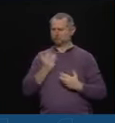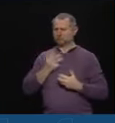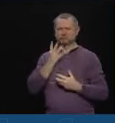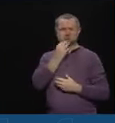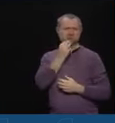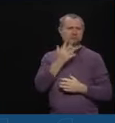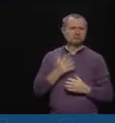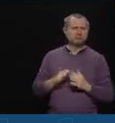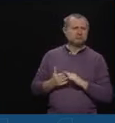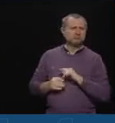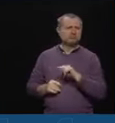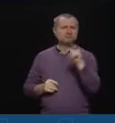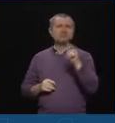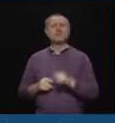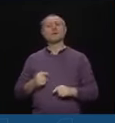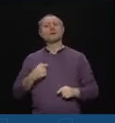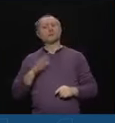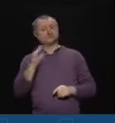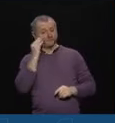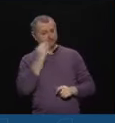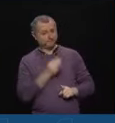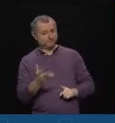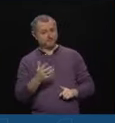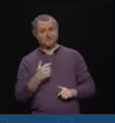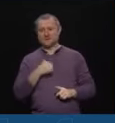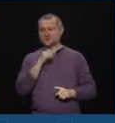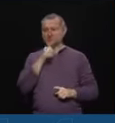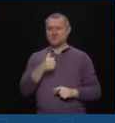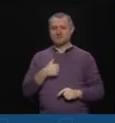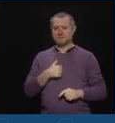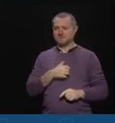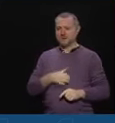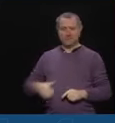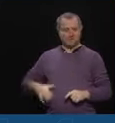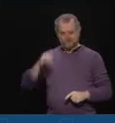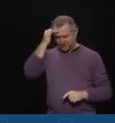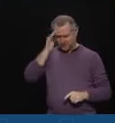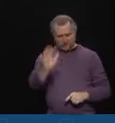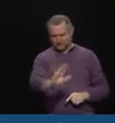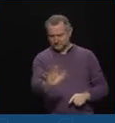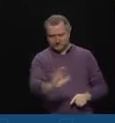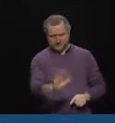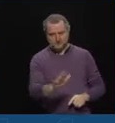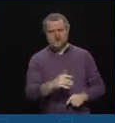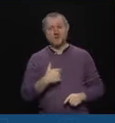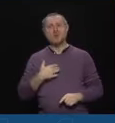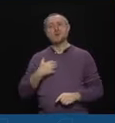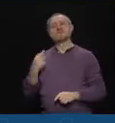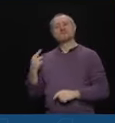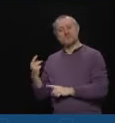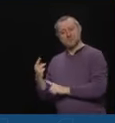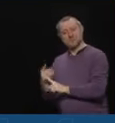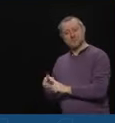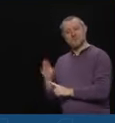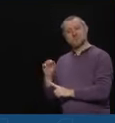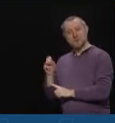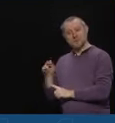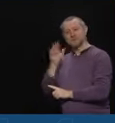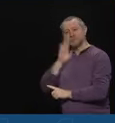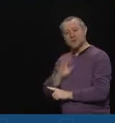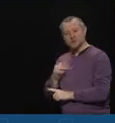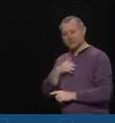never ascended to be mayor of Buffalo. I want to set the record straight. My good friend Byron Brown would not appreciate that. Mayor Brown, your